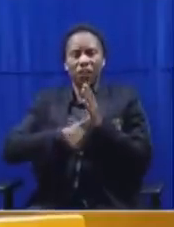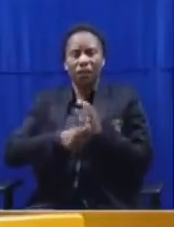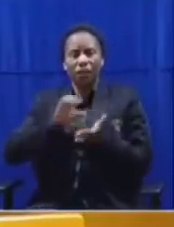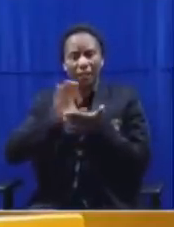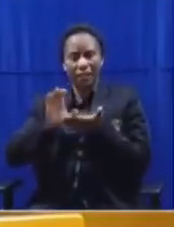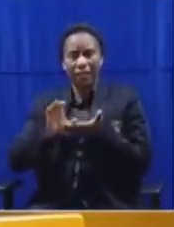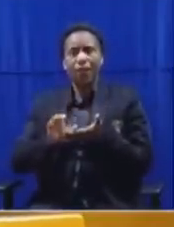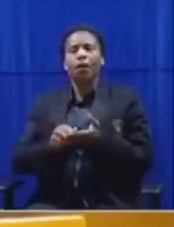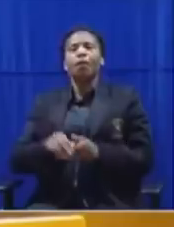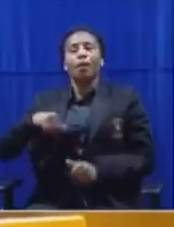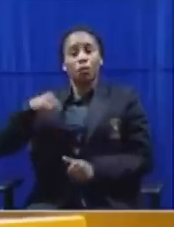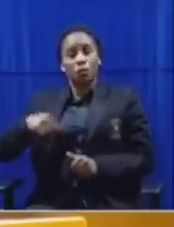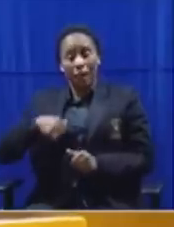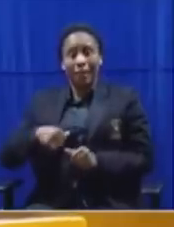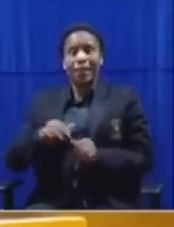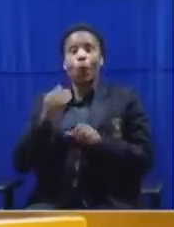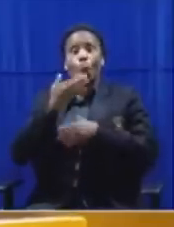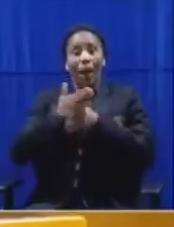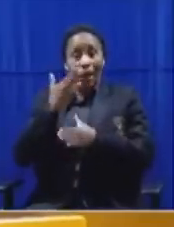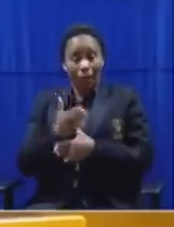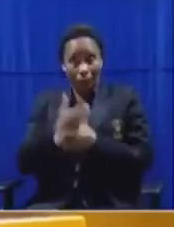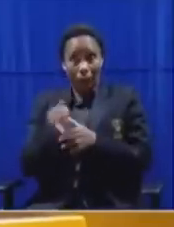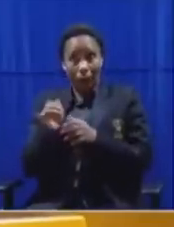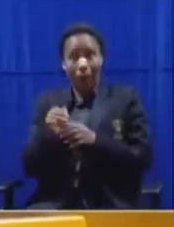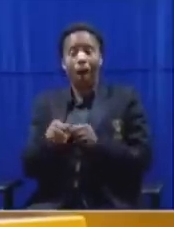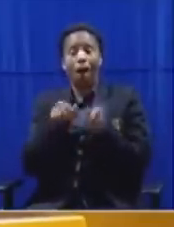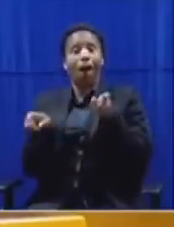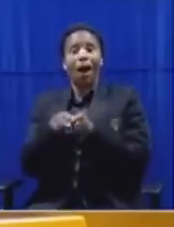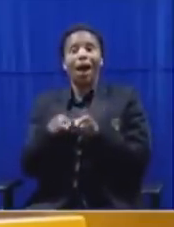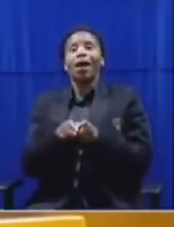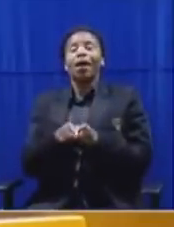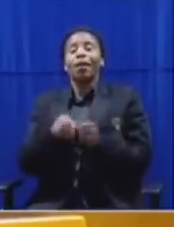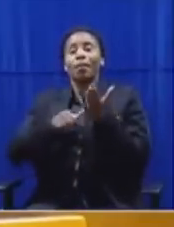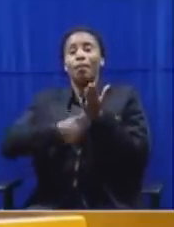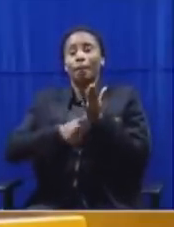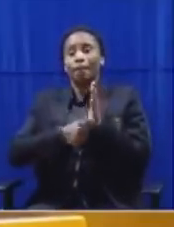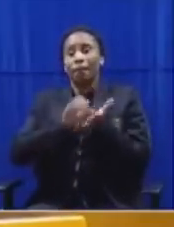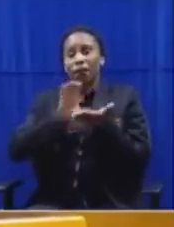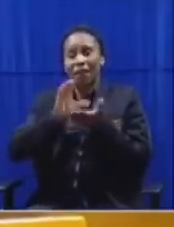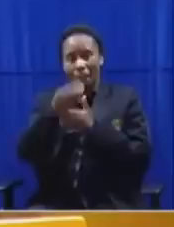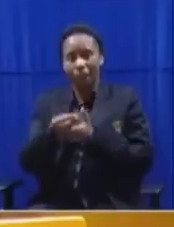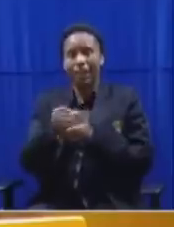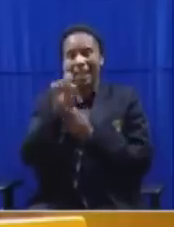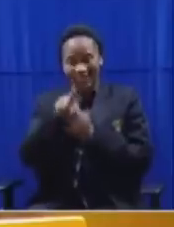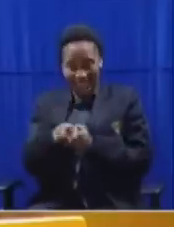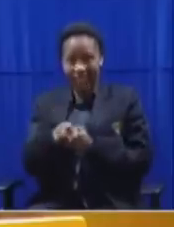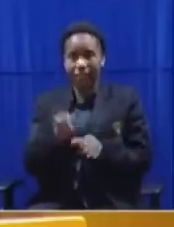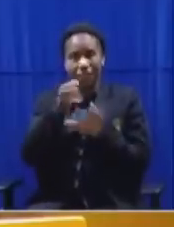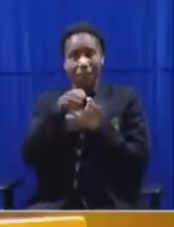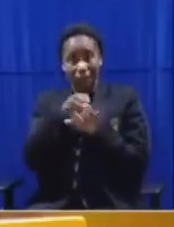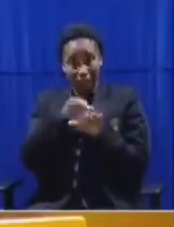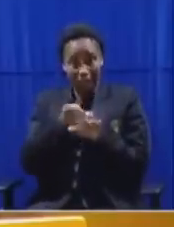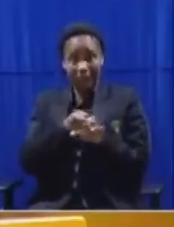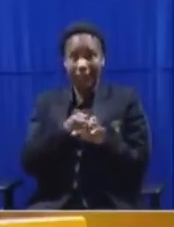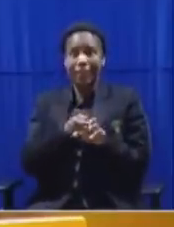pension fund and then give an asset manager to then deal with the developmental investments of